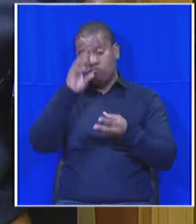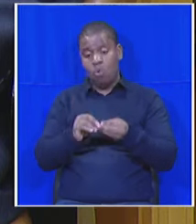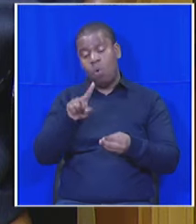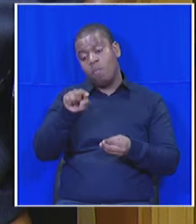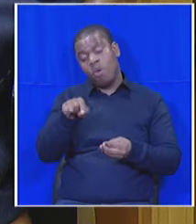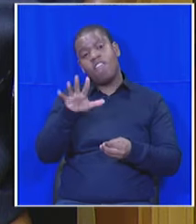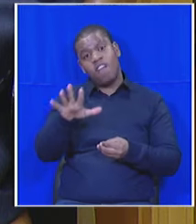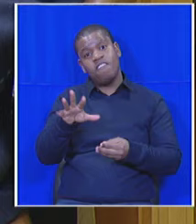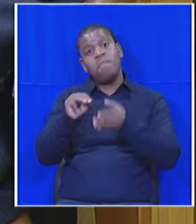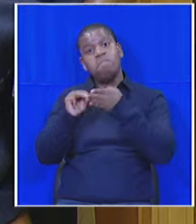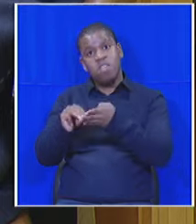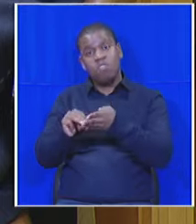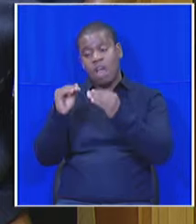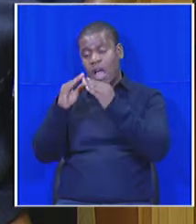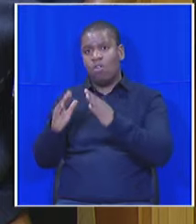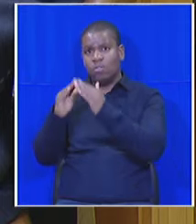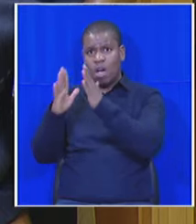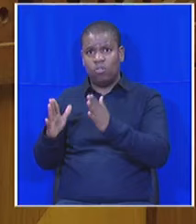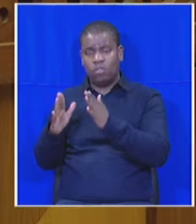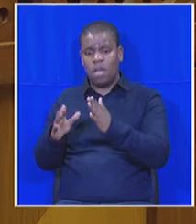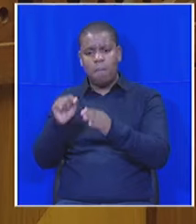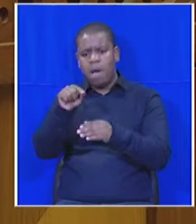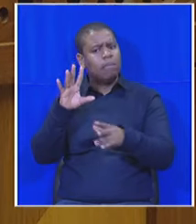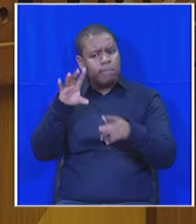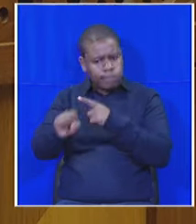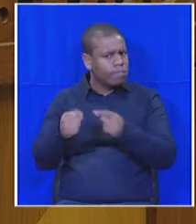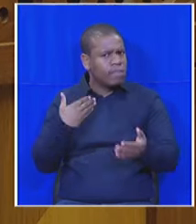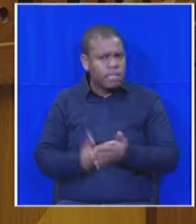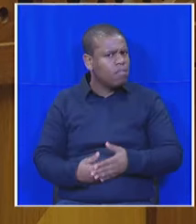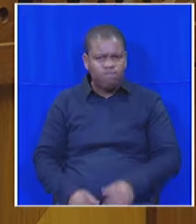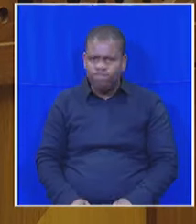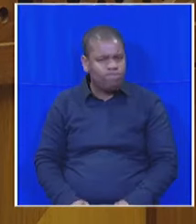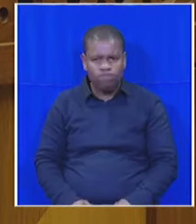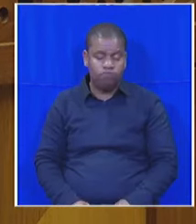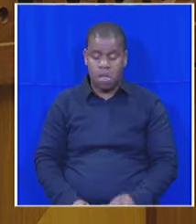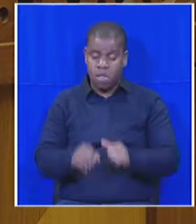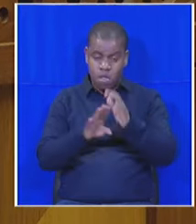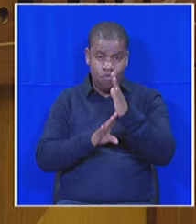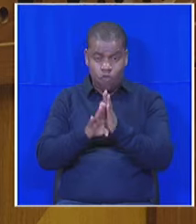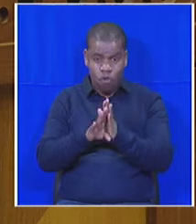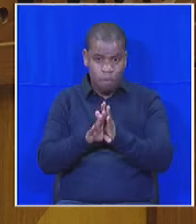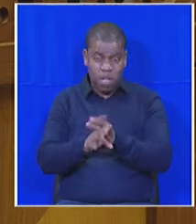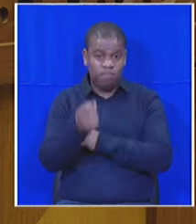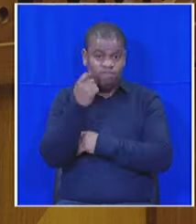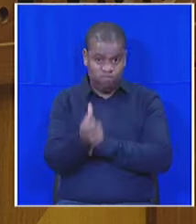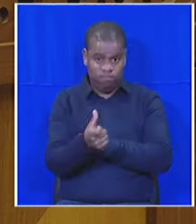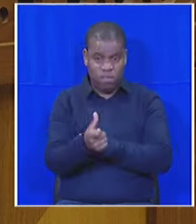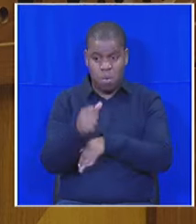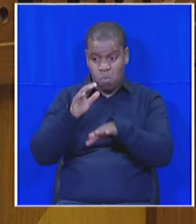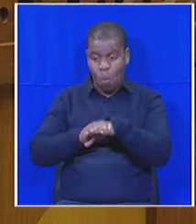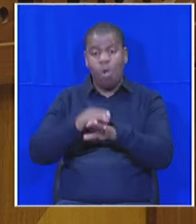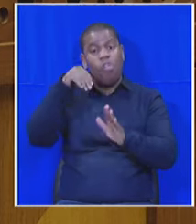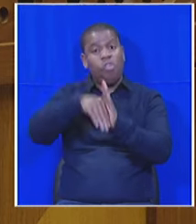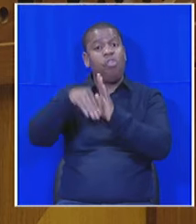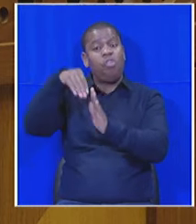houses for those that need. This is not achievable, surely. Development of housing is in decline in